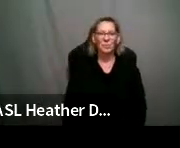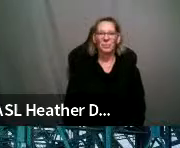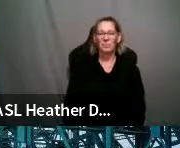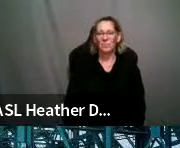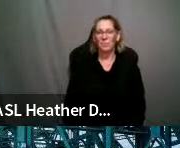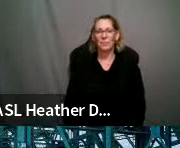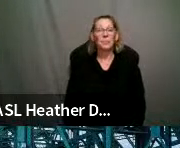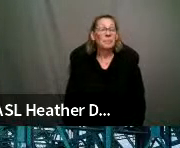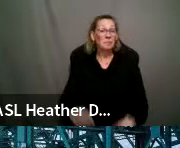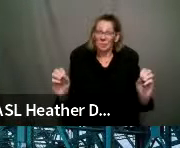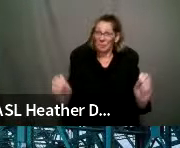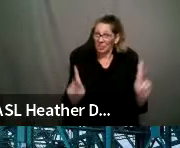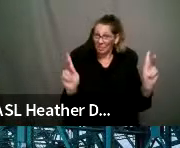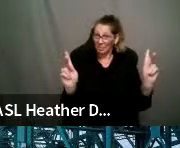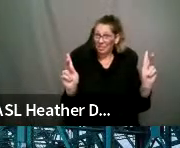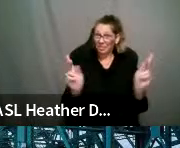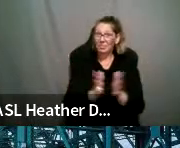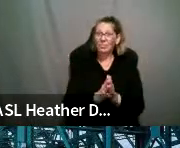Okay,